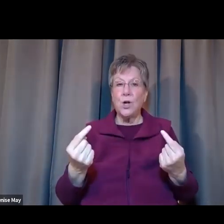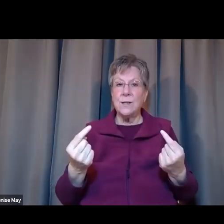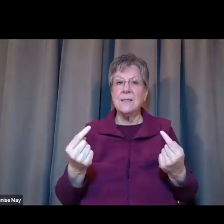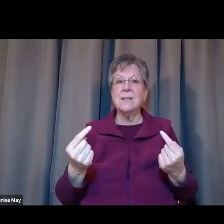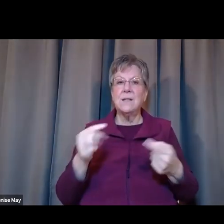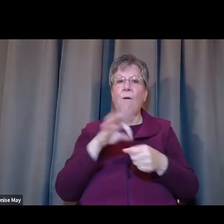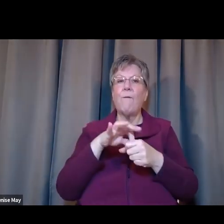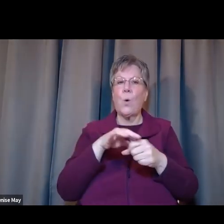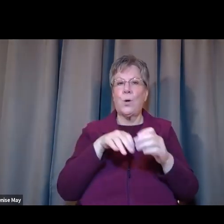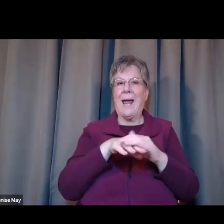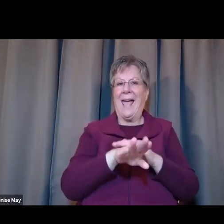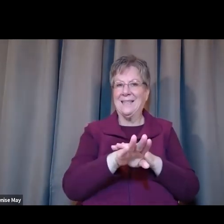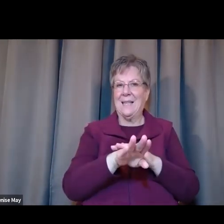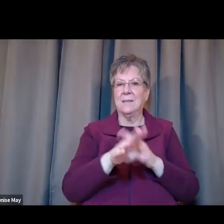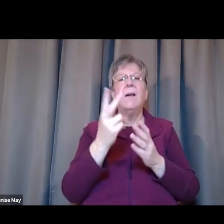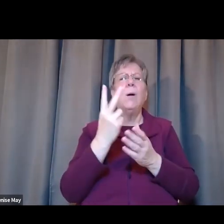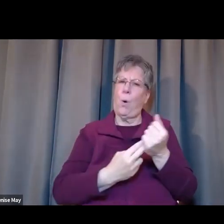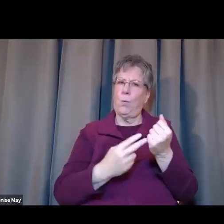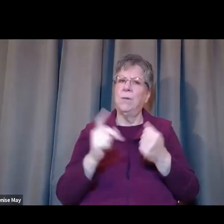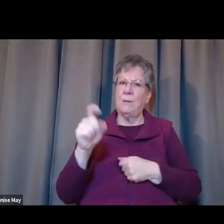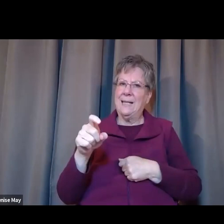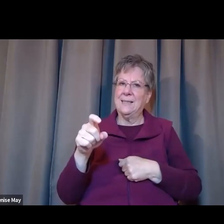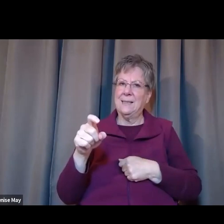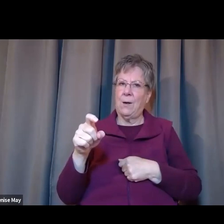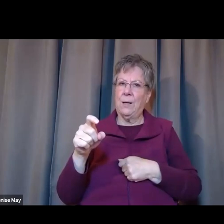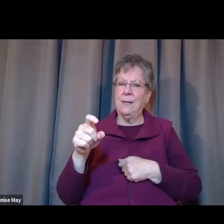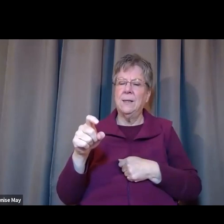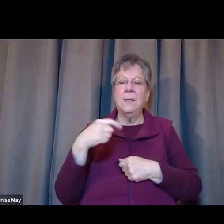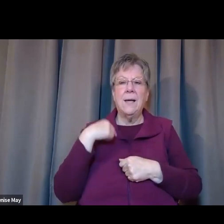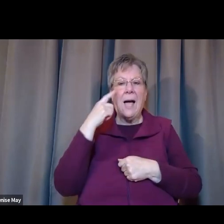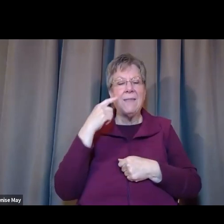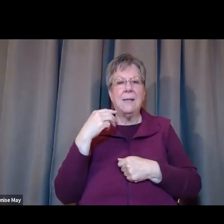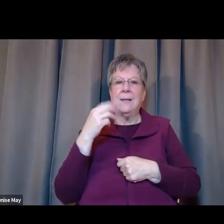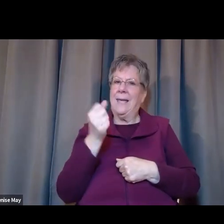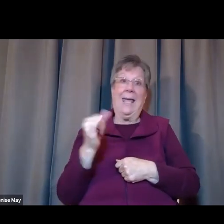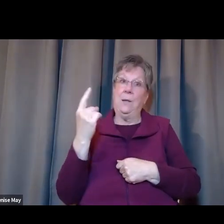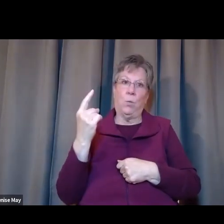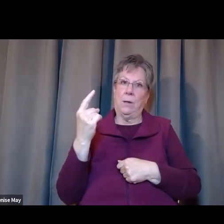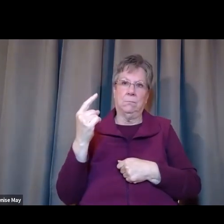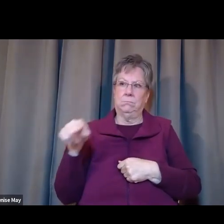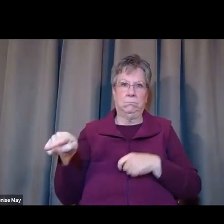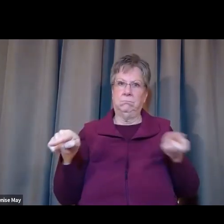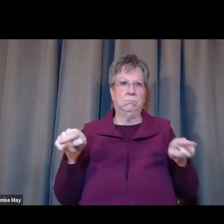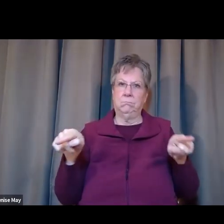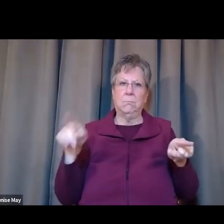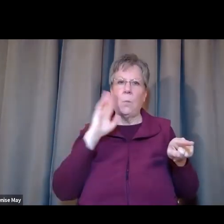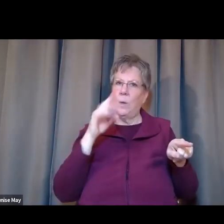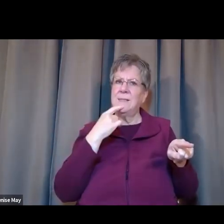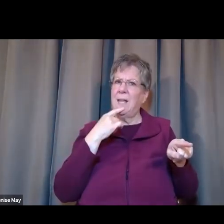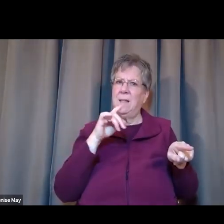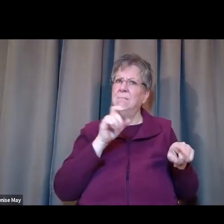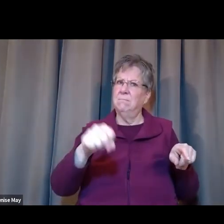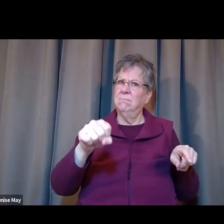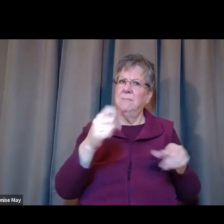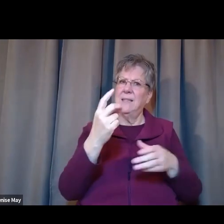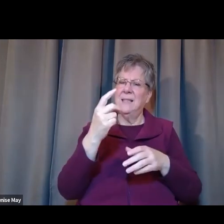voter access. Both are necessary. I think members of anybody on either side of the aisle would acknowledge this. The question is where you